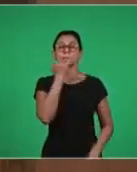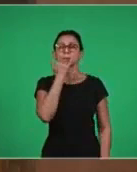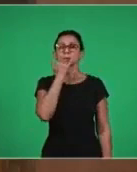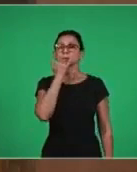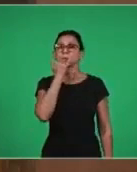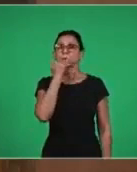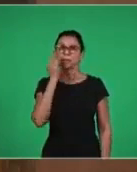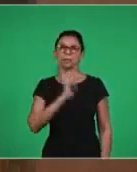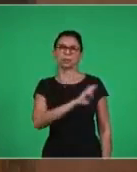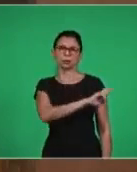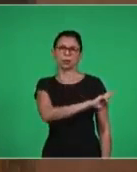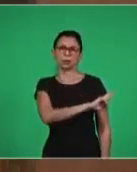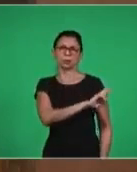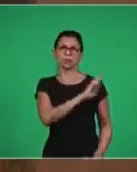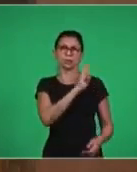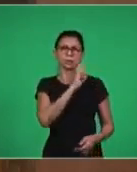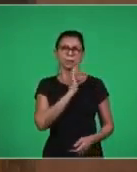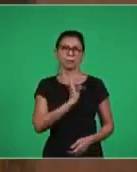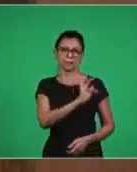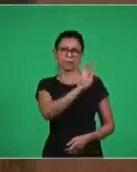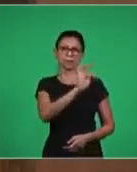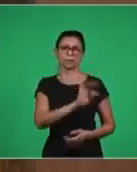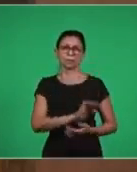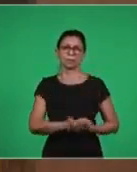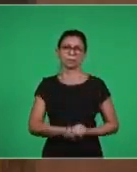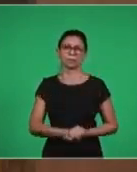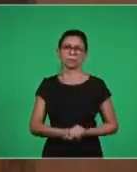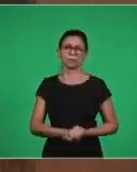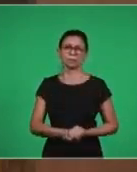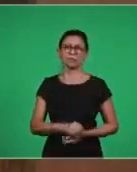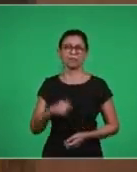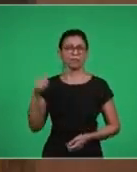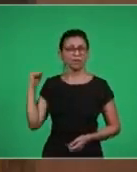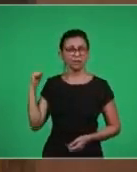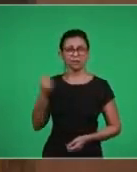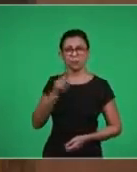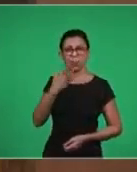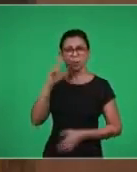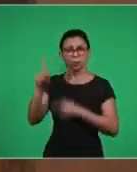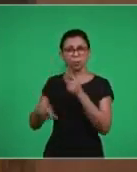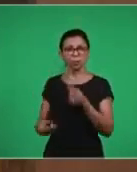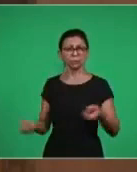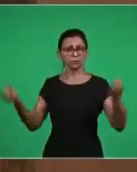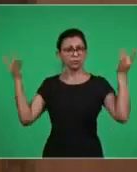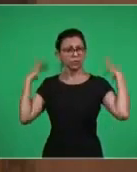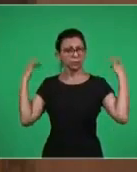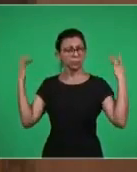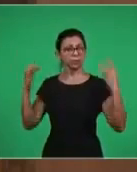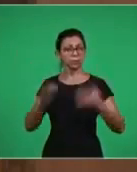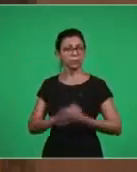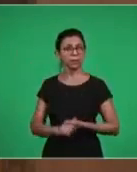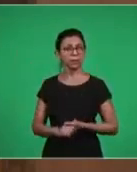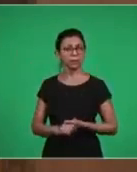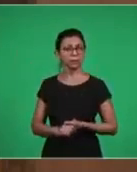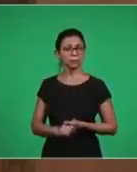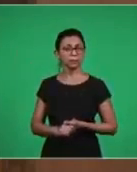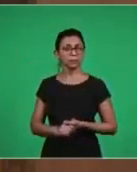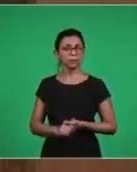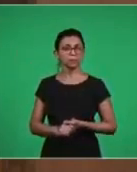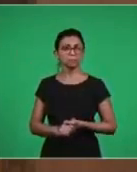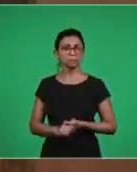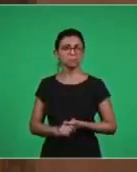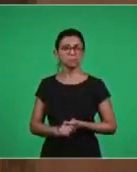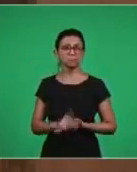was a good people, was that one? They killed Jesus in order to save us. So no, let go of this. We have nothing to do with